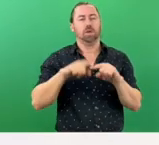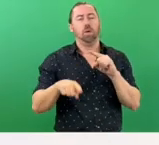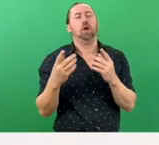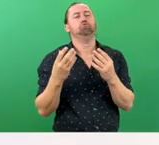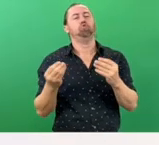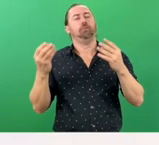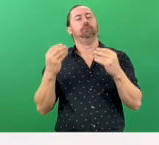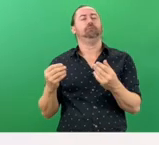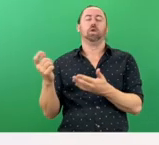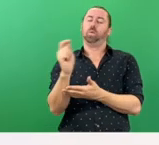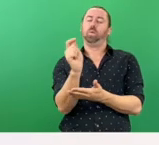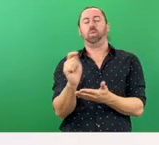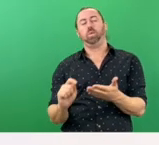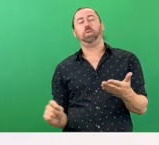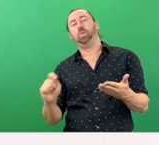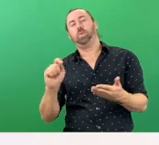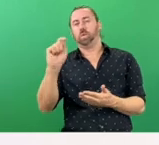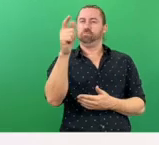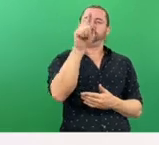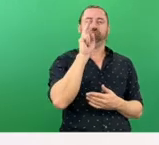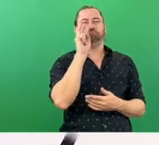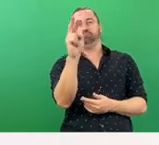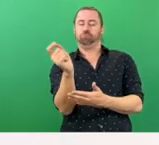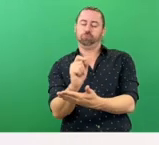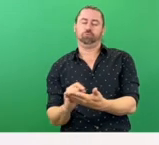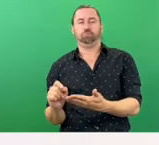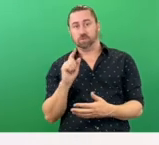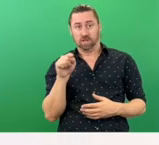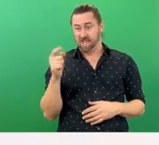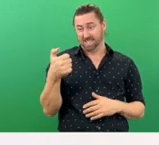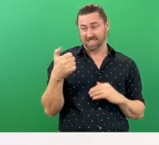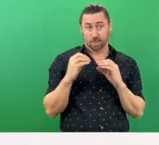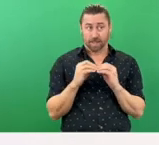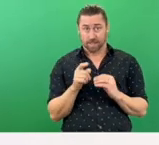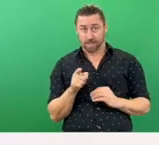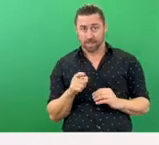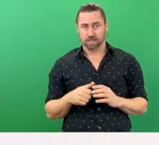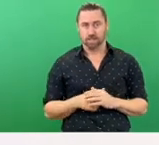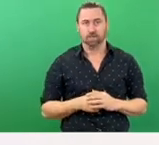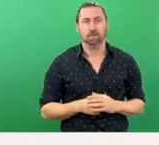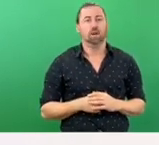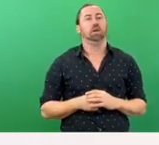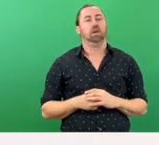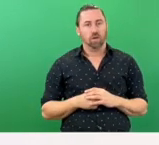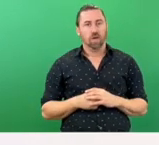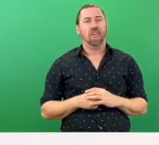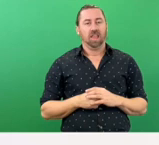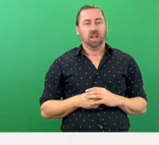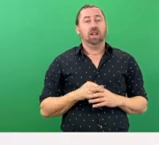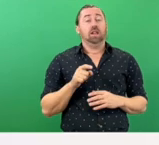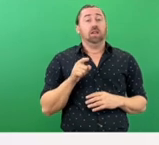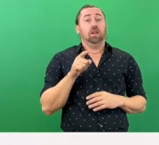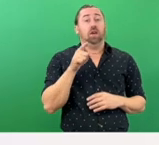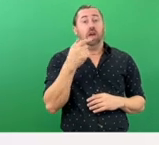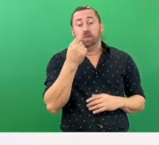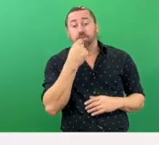good soft pencil for doing sketches. This is a 6B pencil right here. All right. So that's what you're,